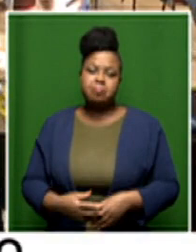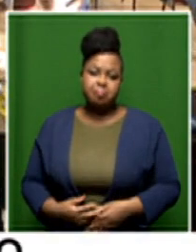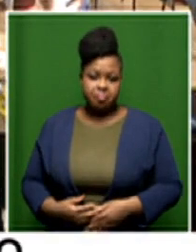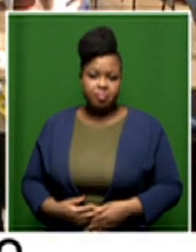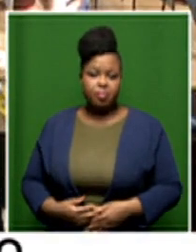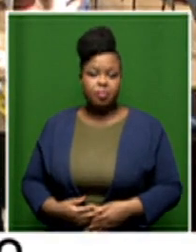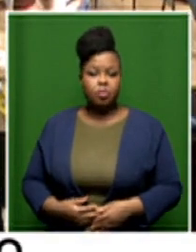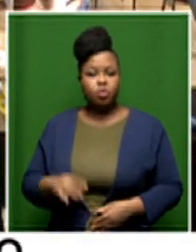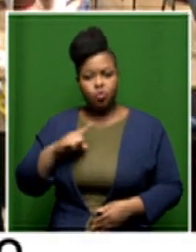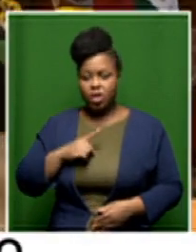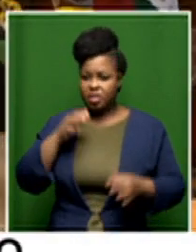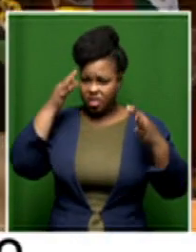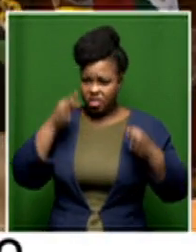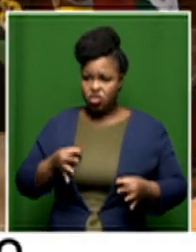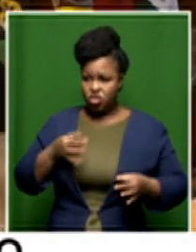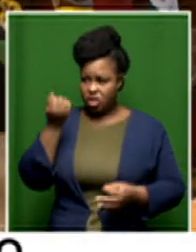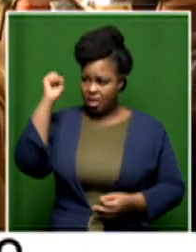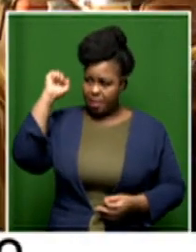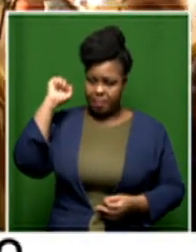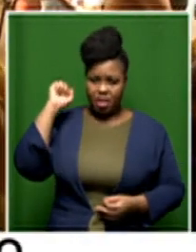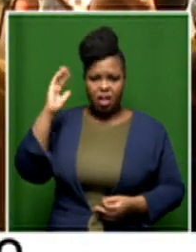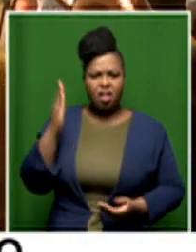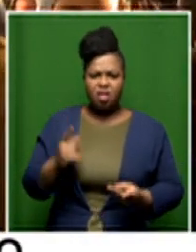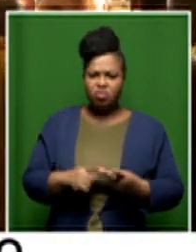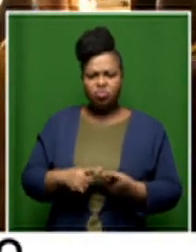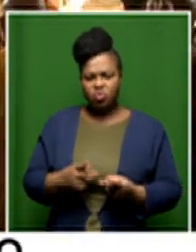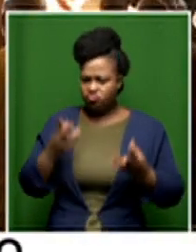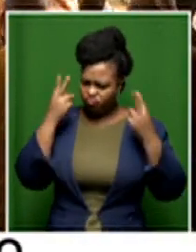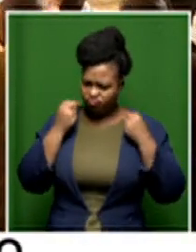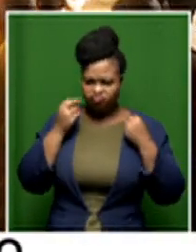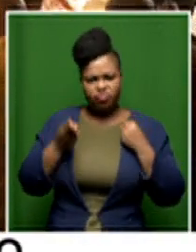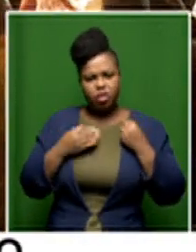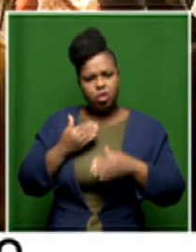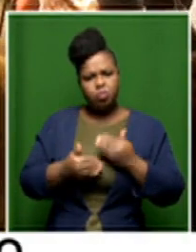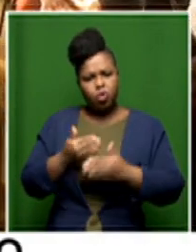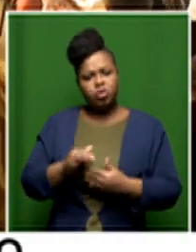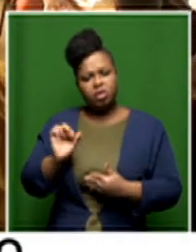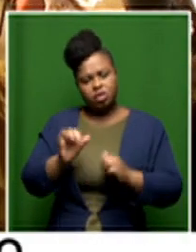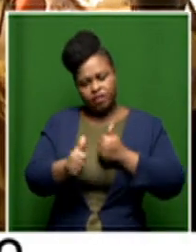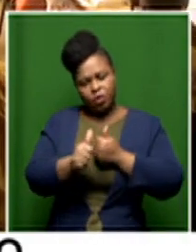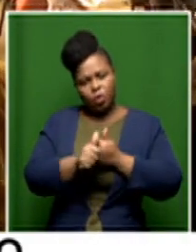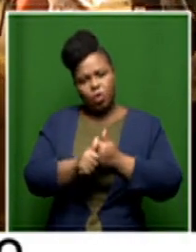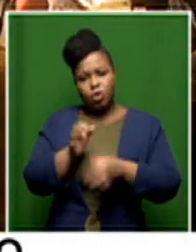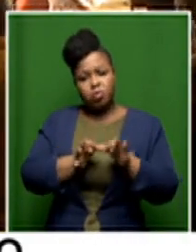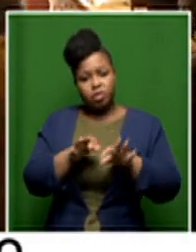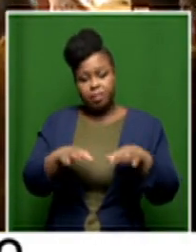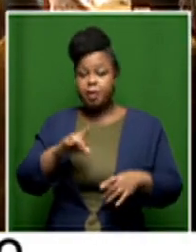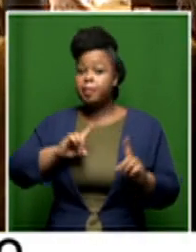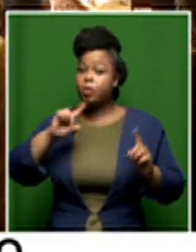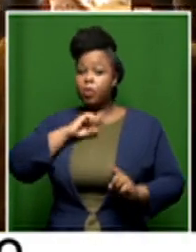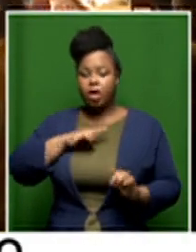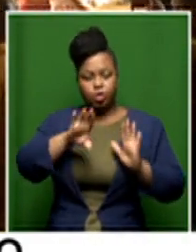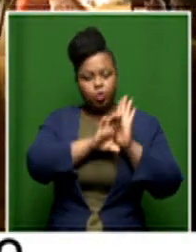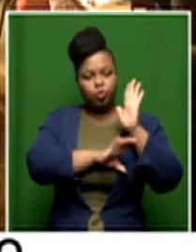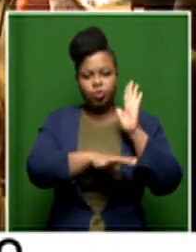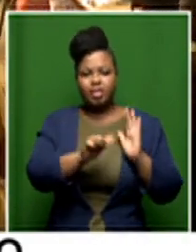given. Appeal the decision, subject yourself to the processes of the party, and after all, the constitution of the